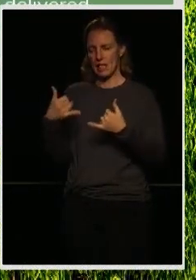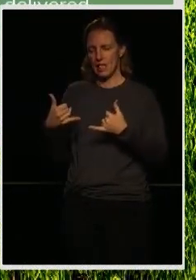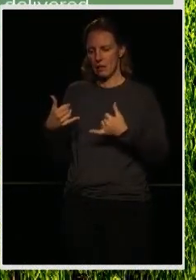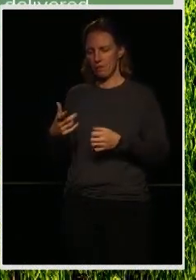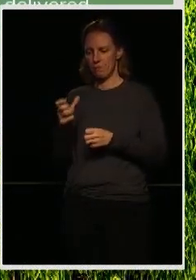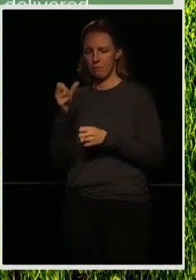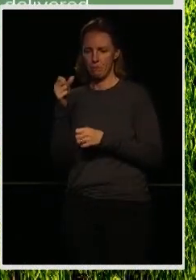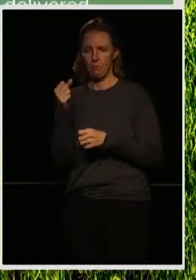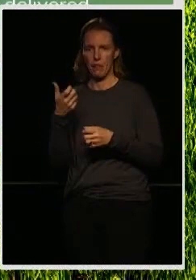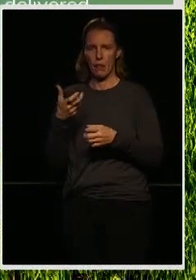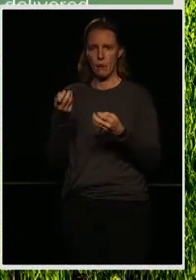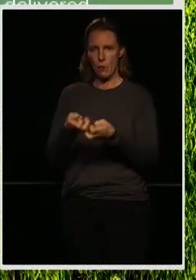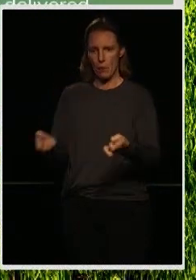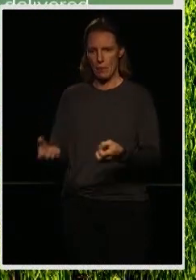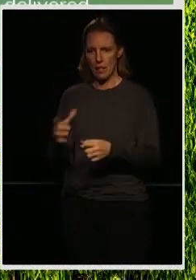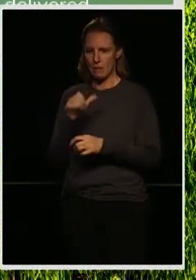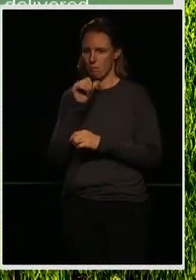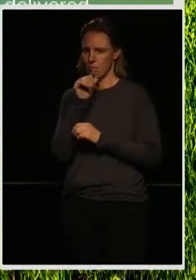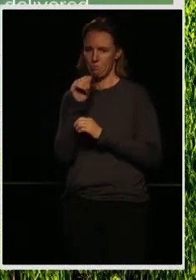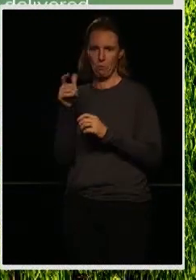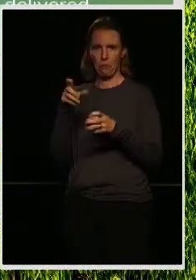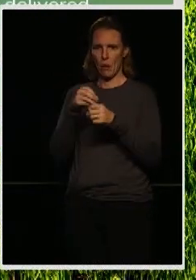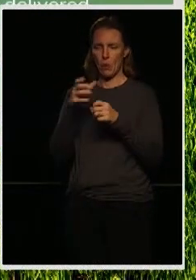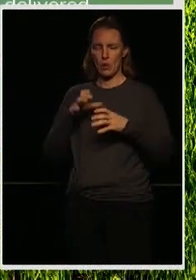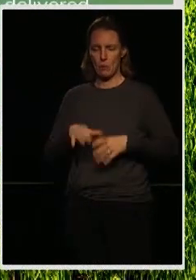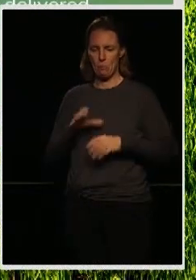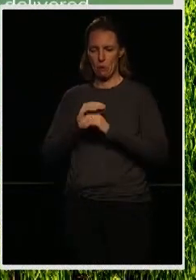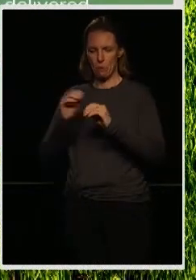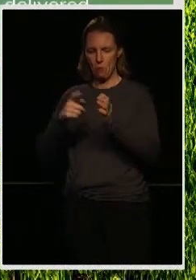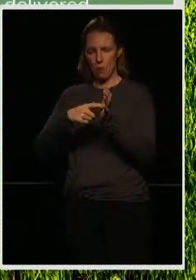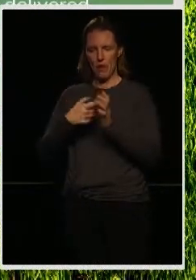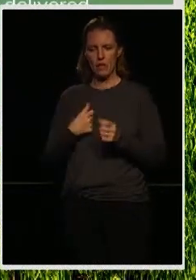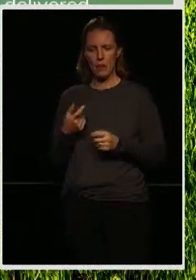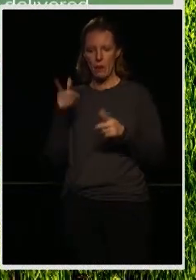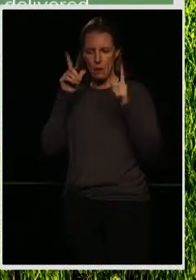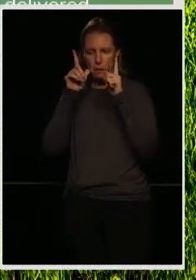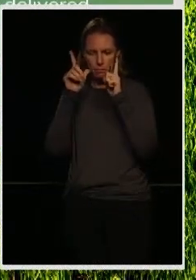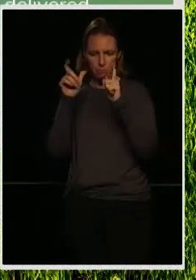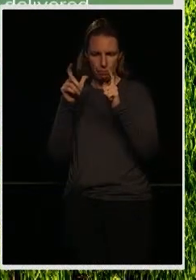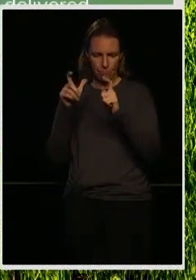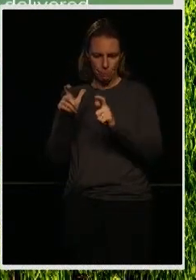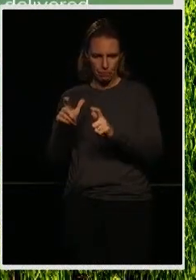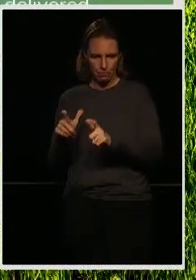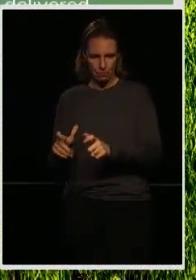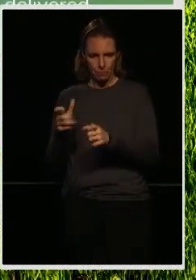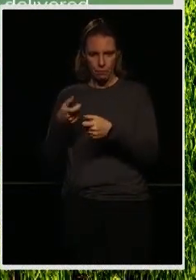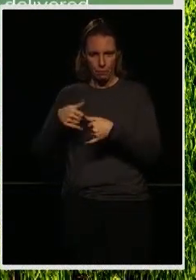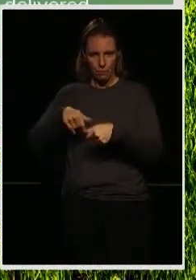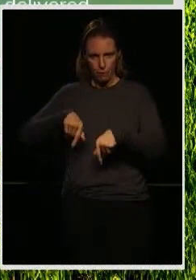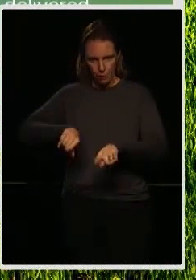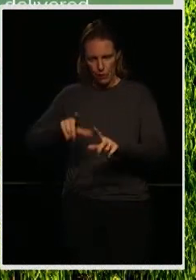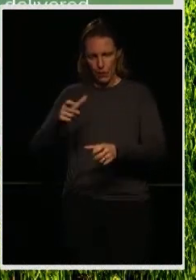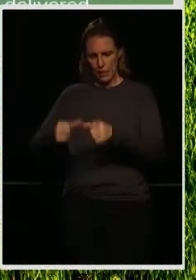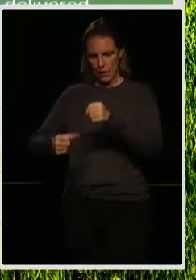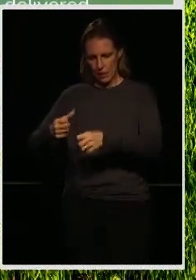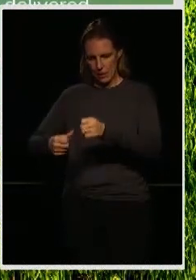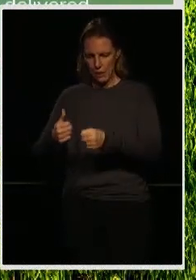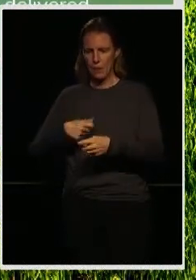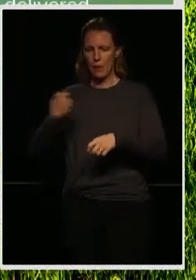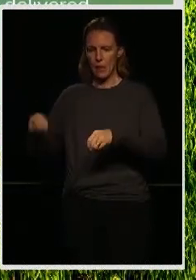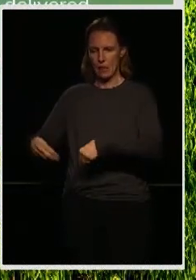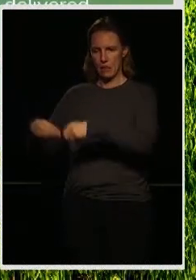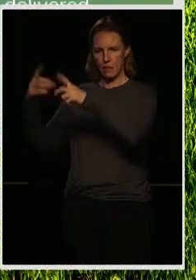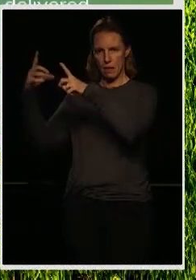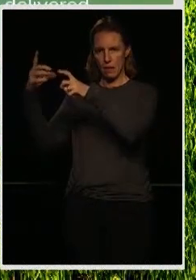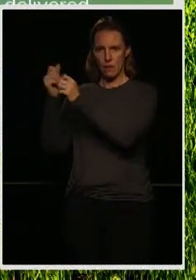no consumables required. Our system captures images throughout the milking of a cow. We upload those images